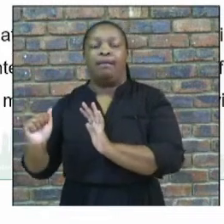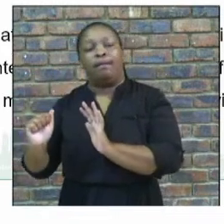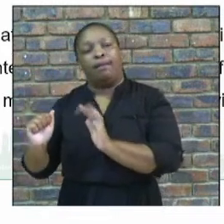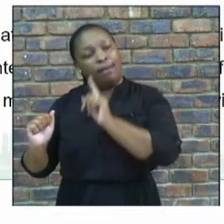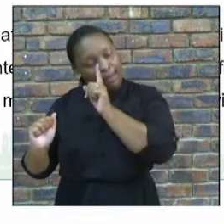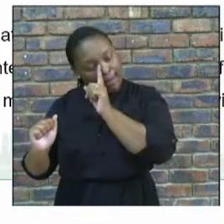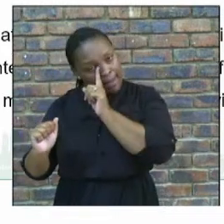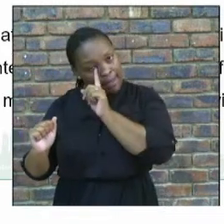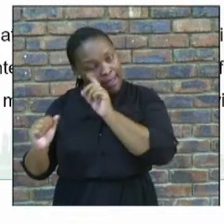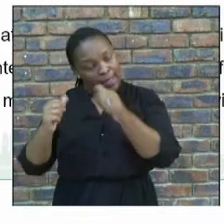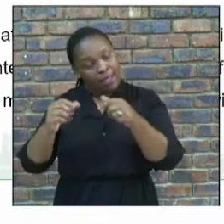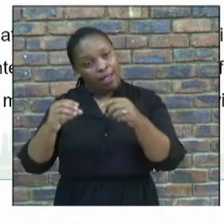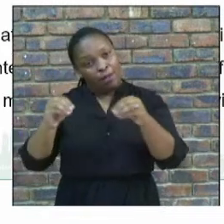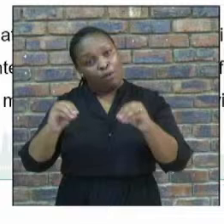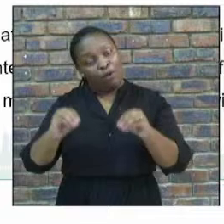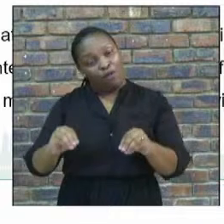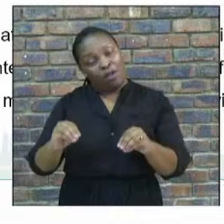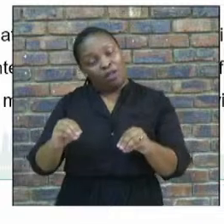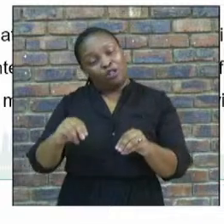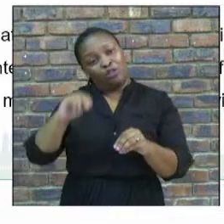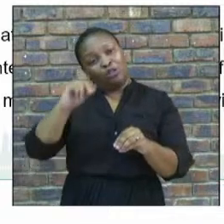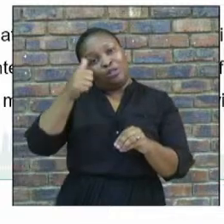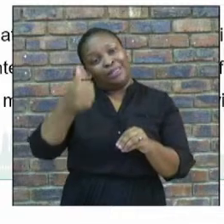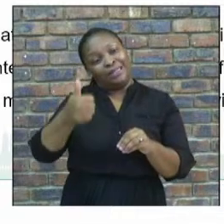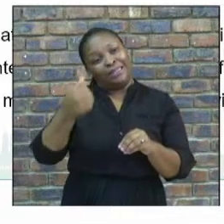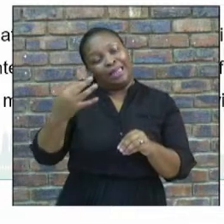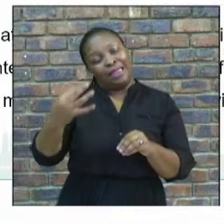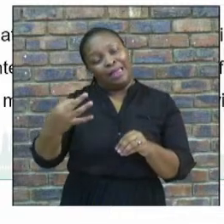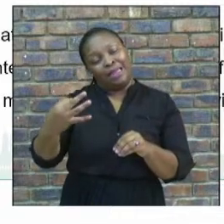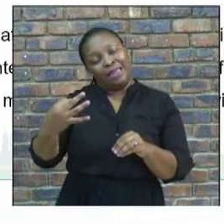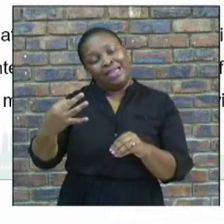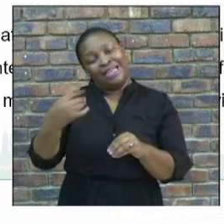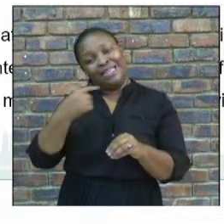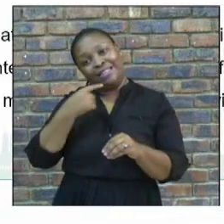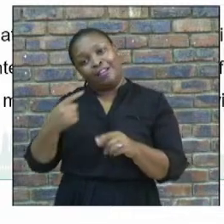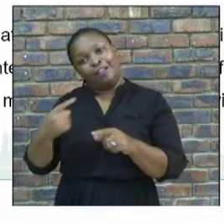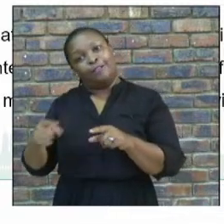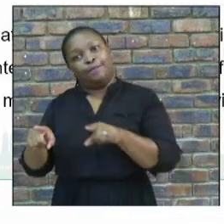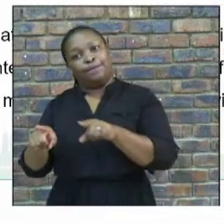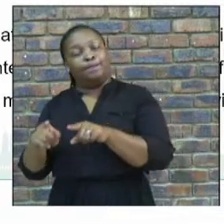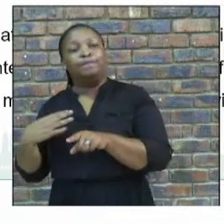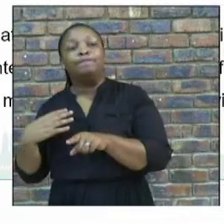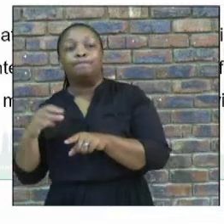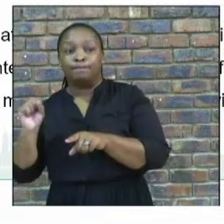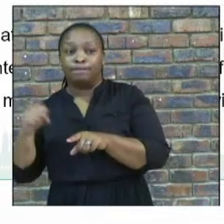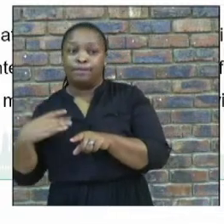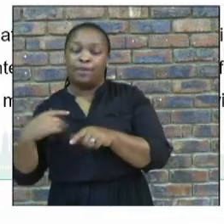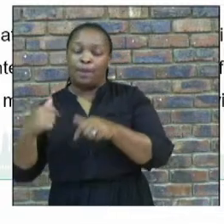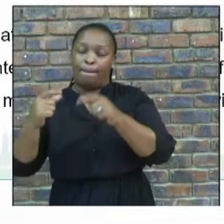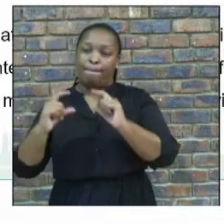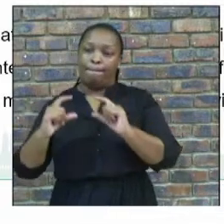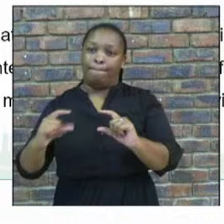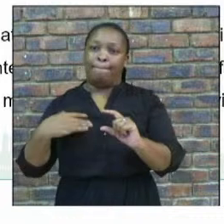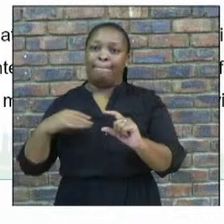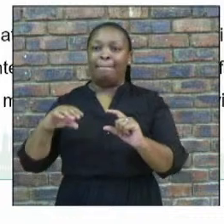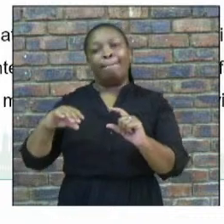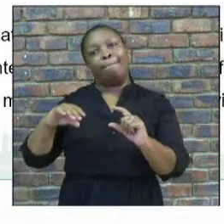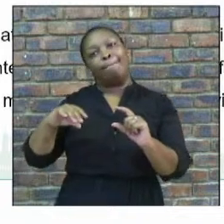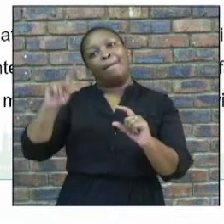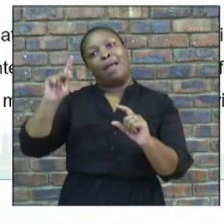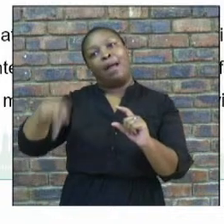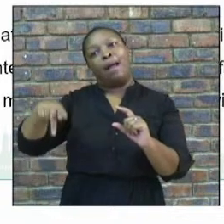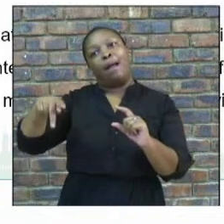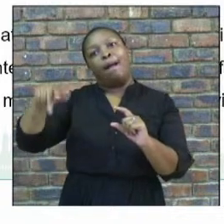Then moving to clause 63, it provides also for the exceptions under which PASA may